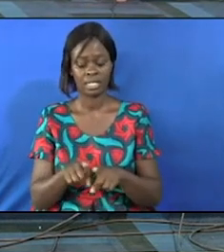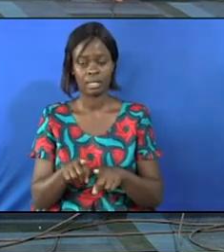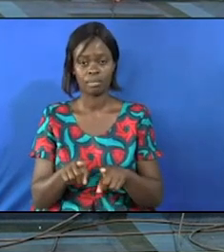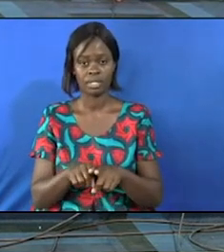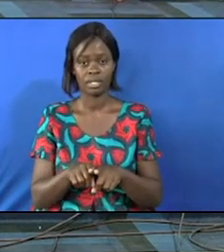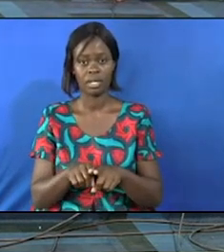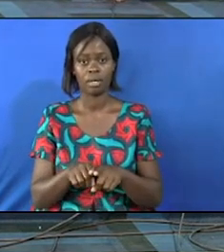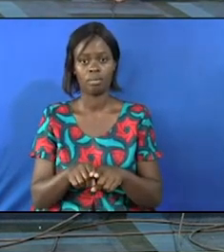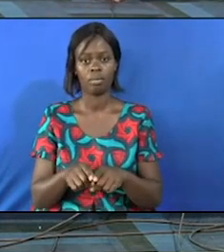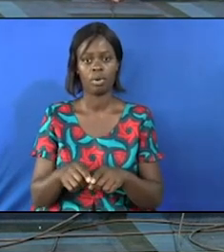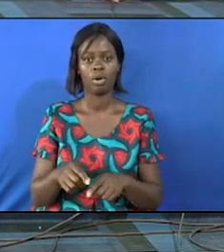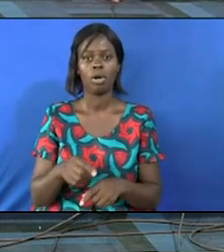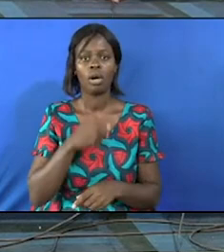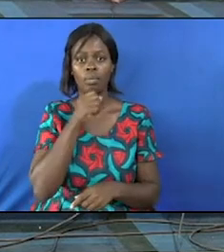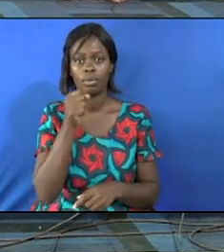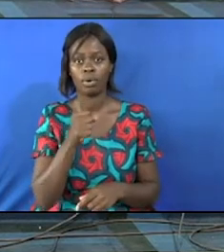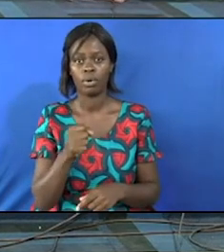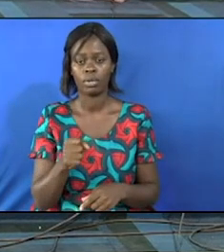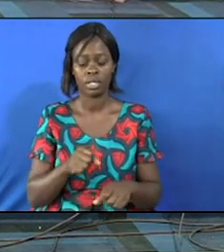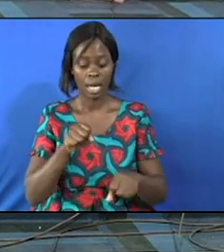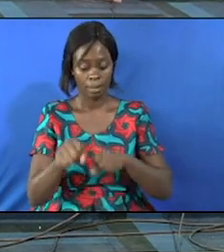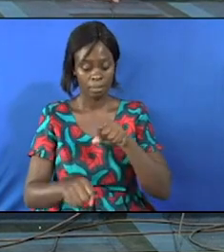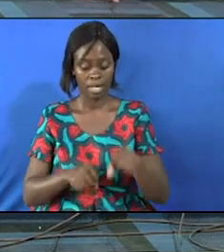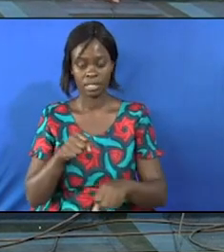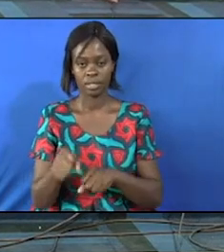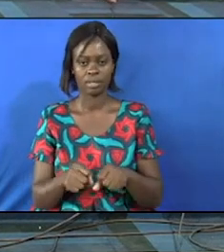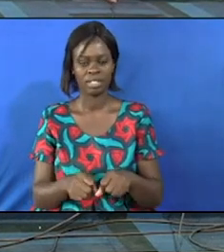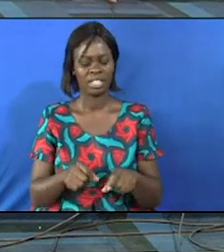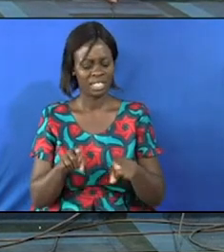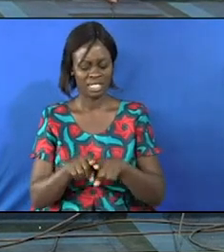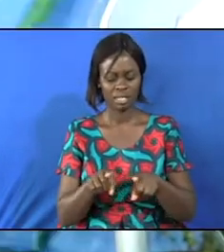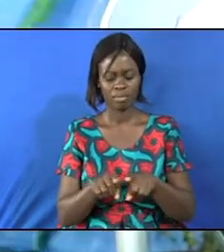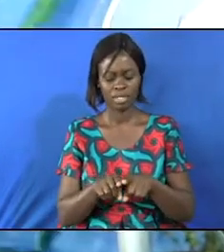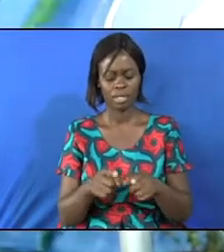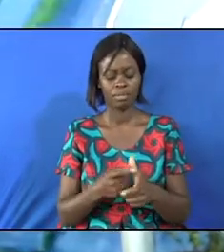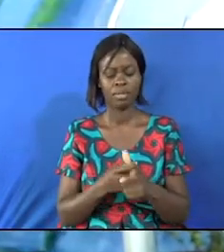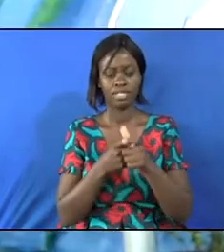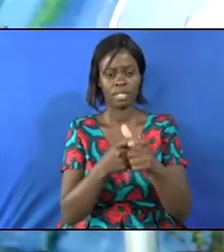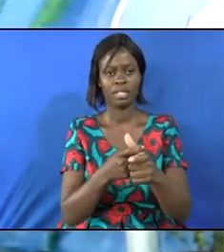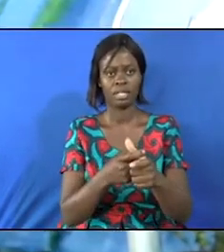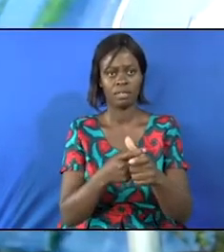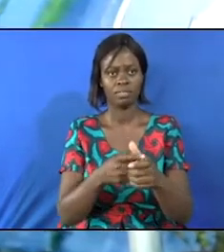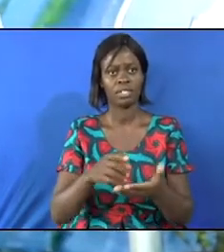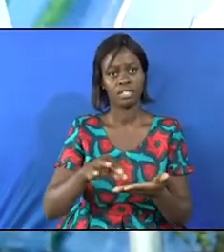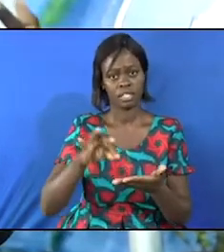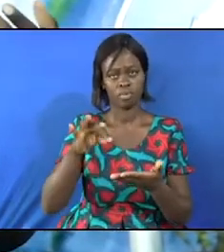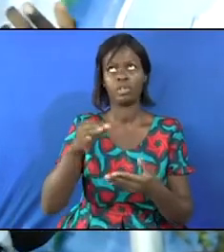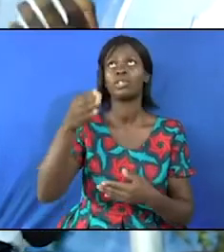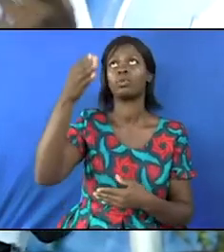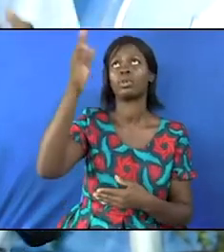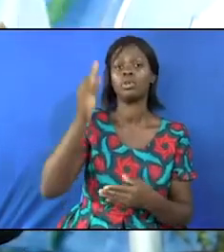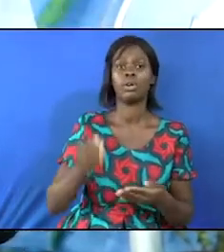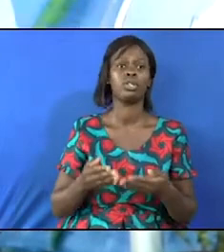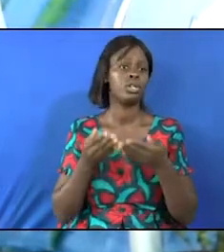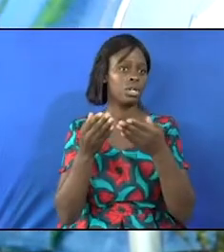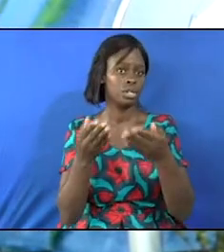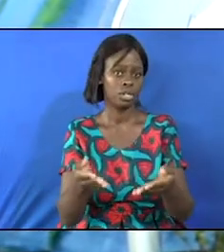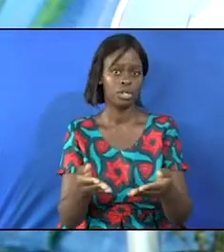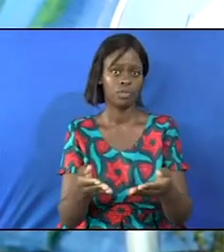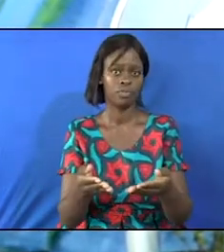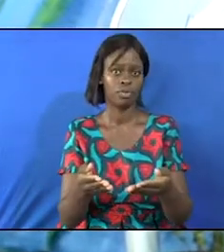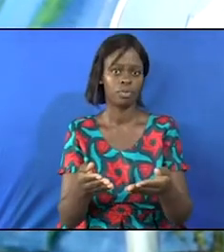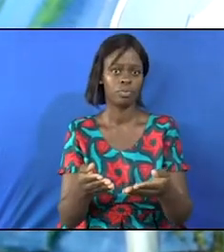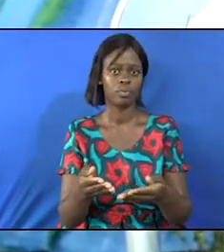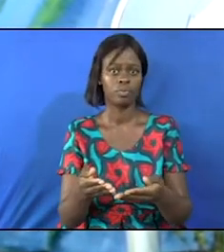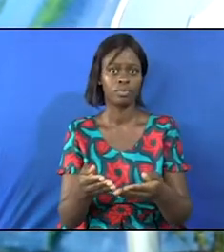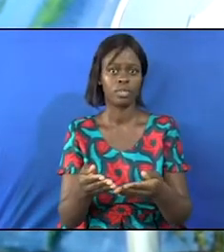That sounds a lot like our spiritual gifts. Supposing God has given you to given you the gift to play a musical